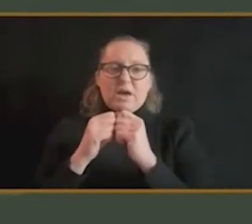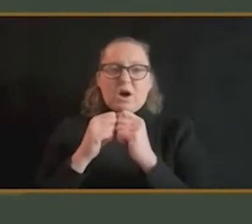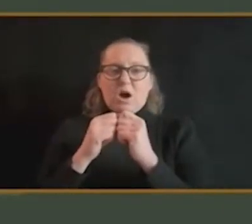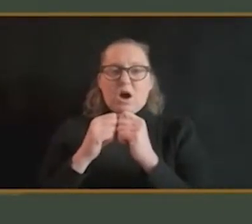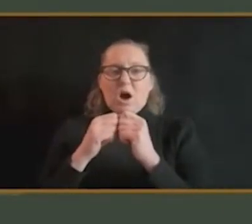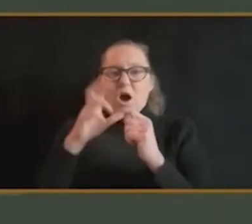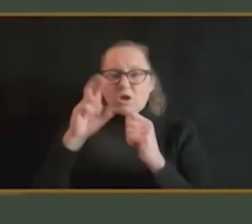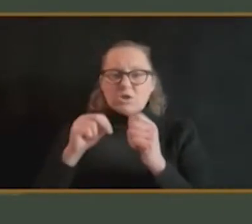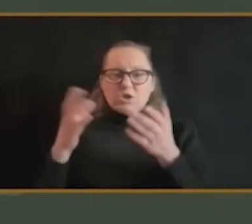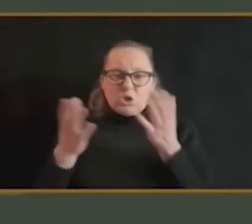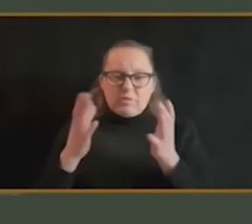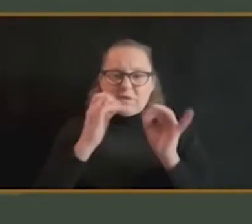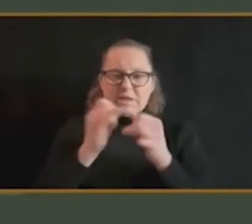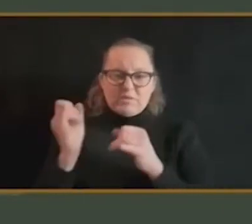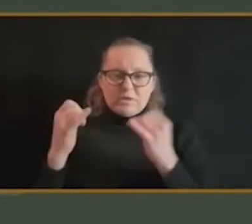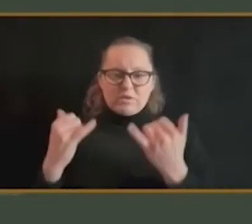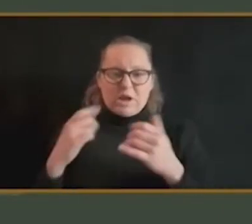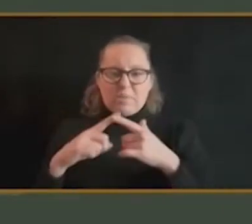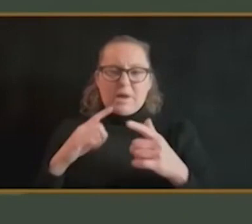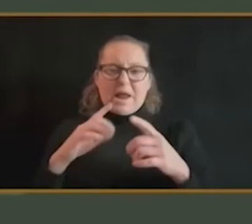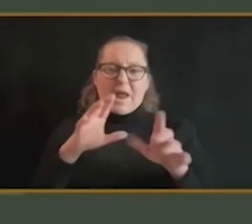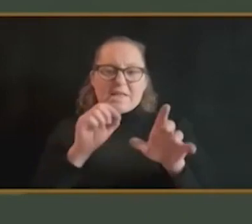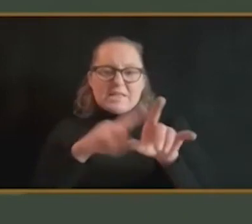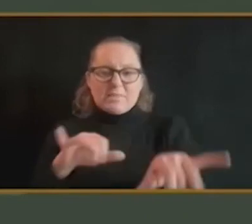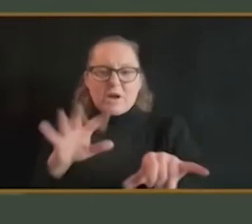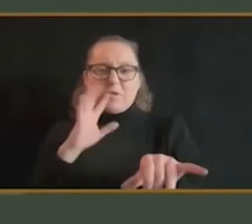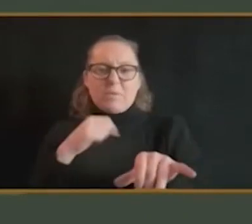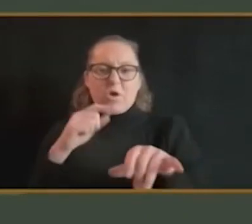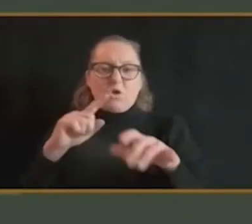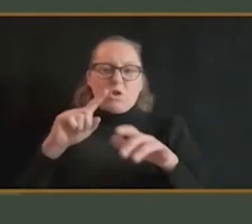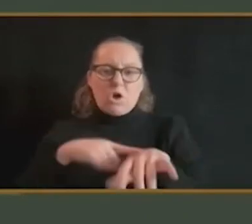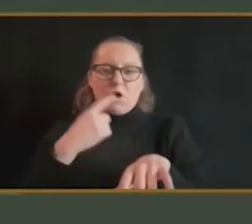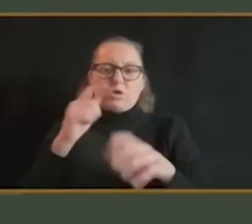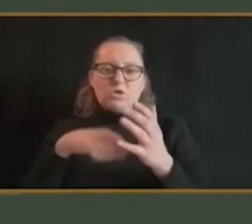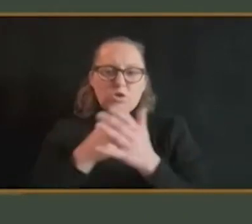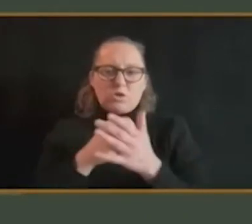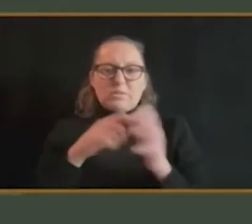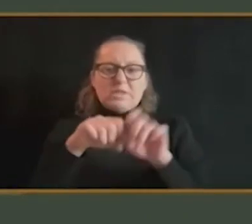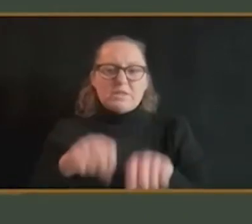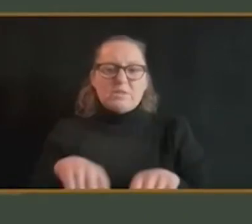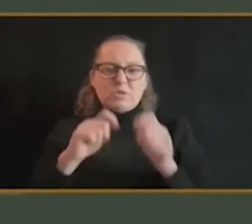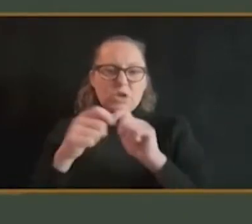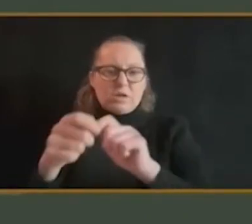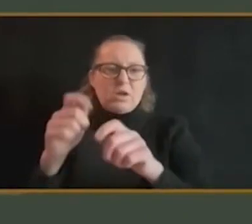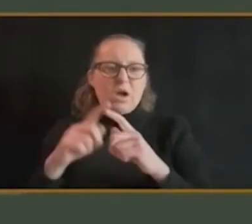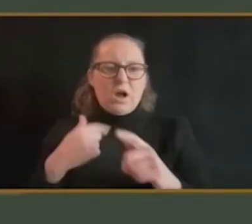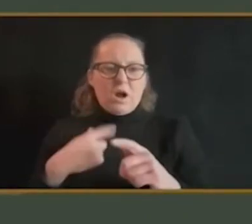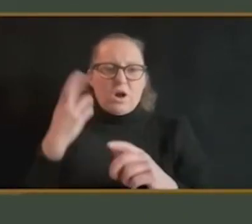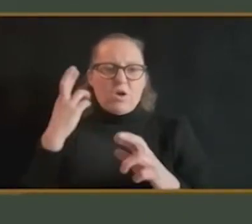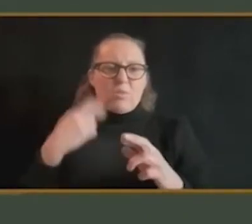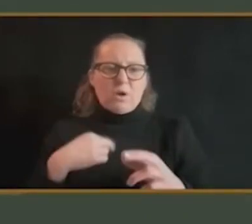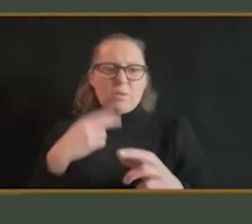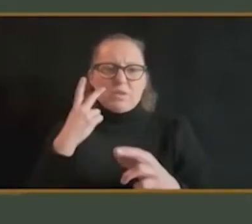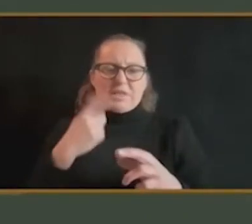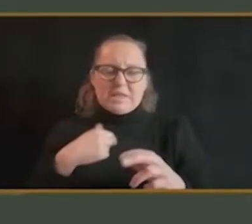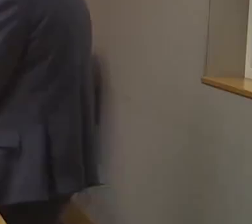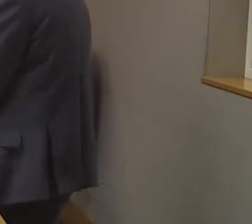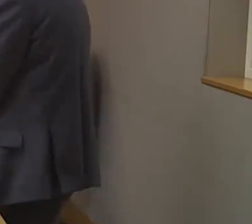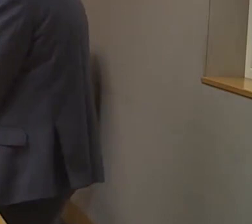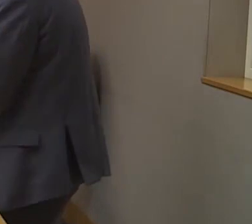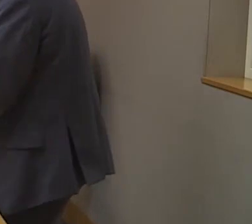also talk about long-term system changes. And that is what I'm hoping we will see in collaboration with the judiciary and the legislature to make that